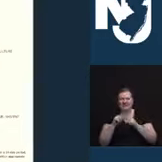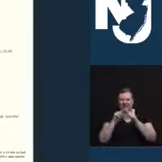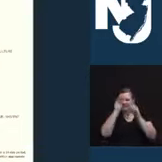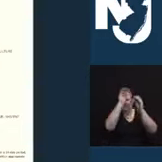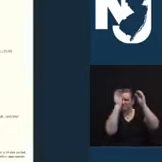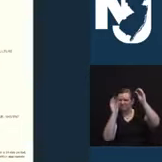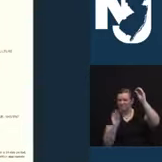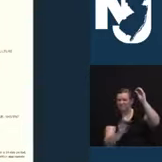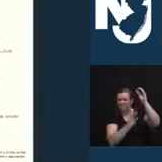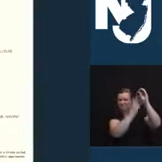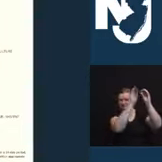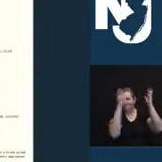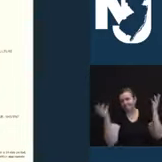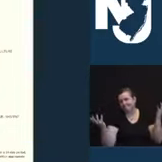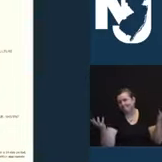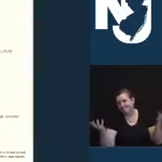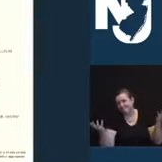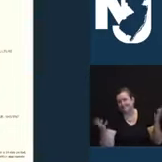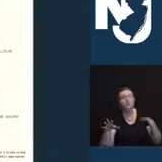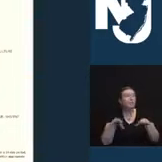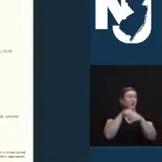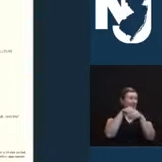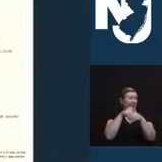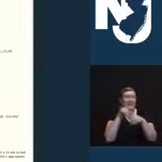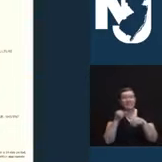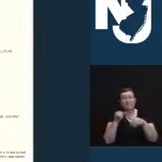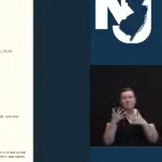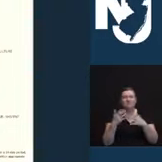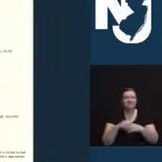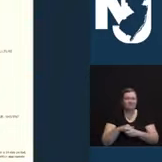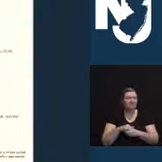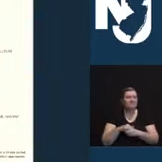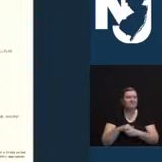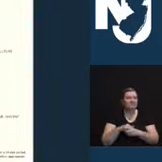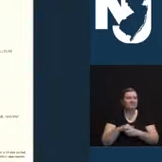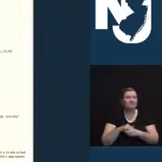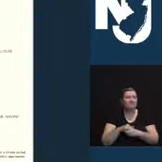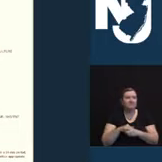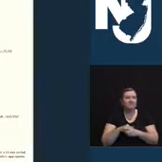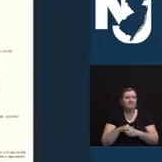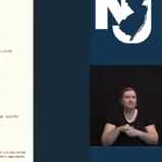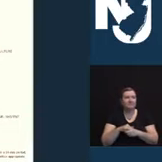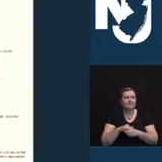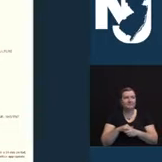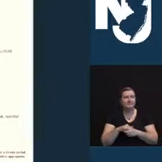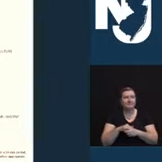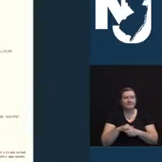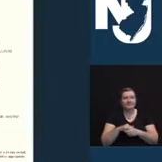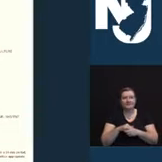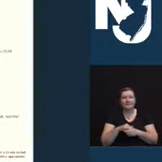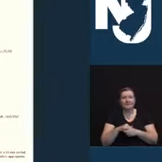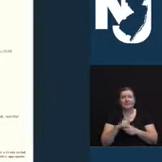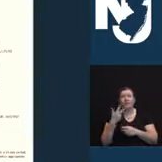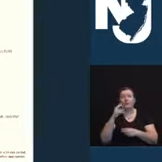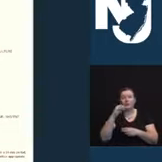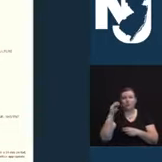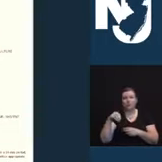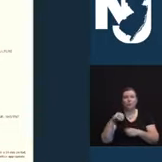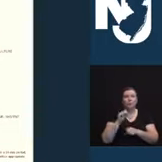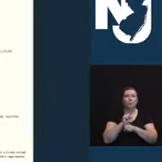weddings, another 5% in workplace government, 3% in workplace